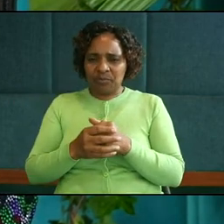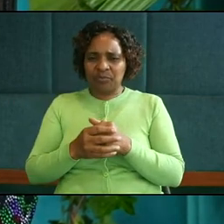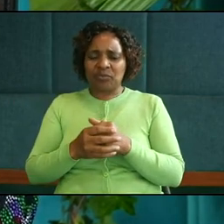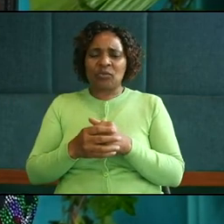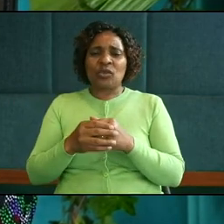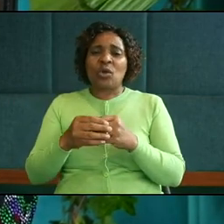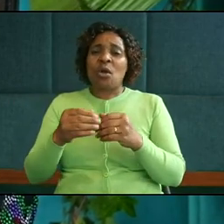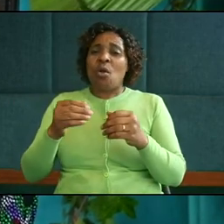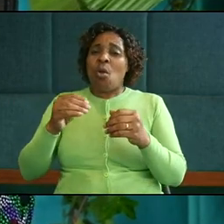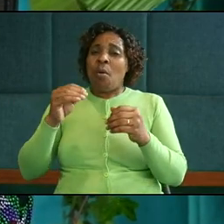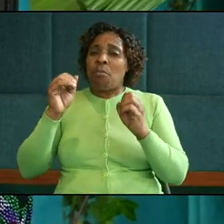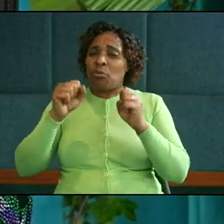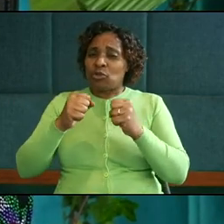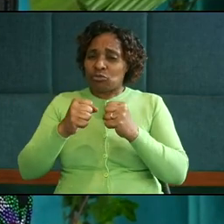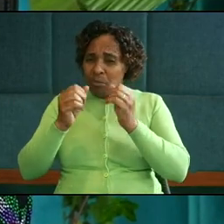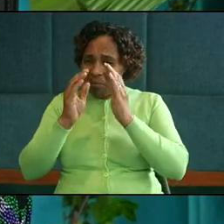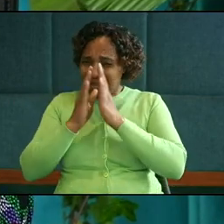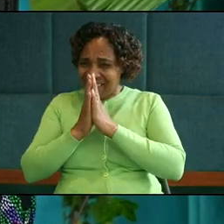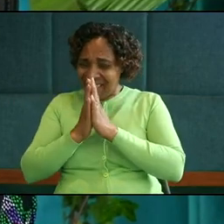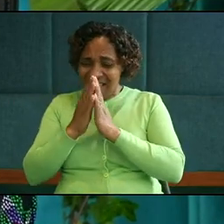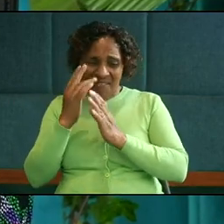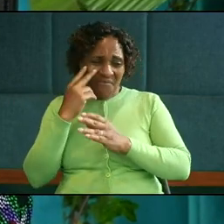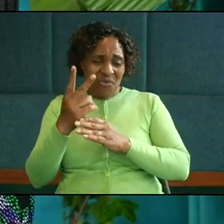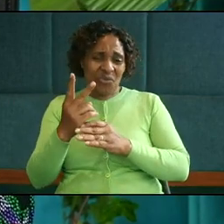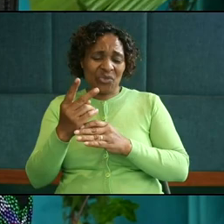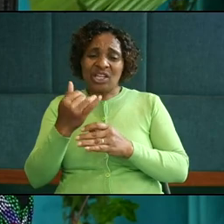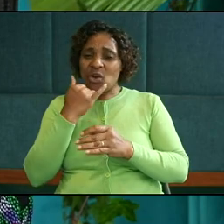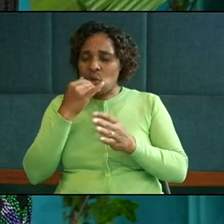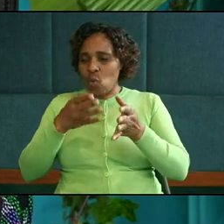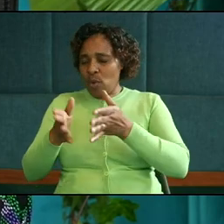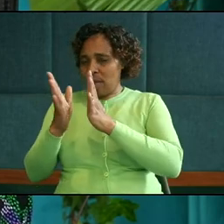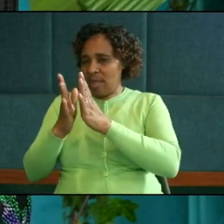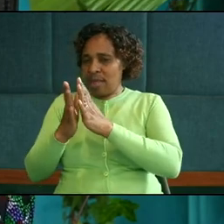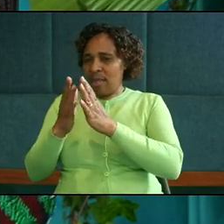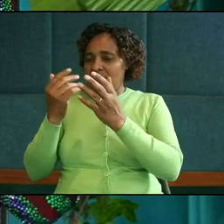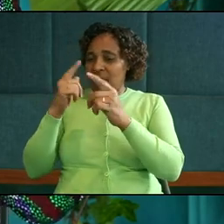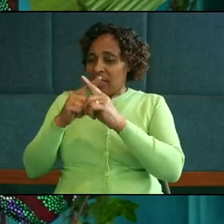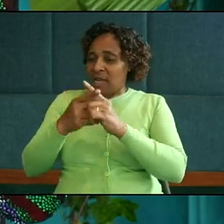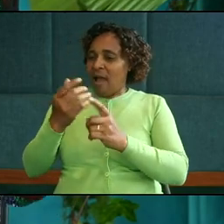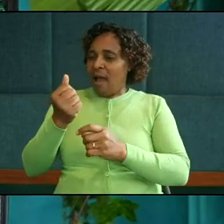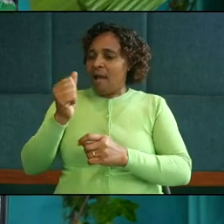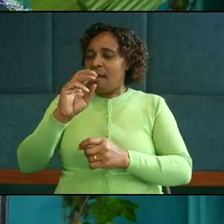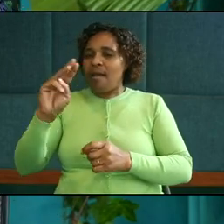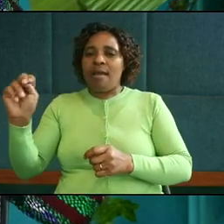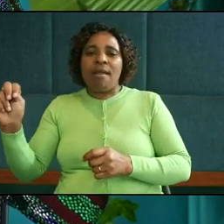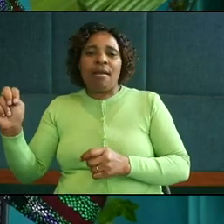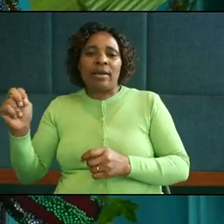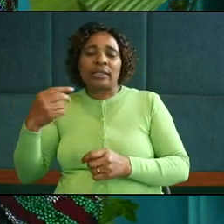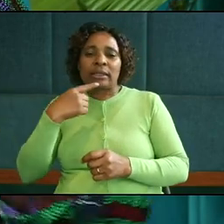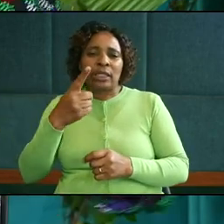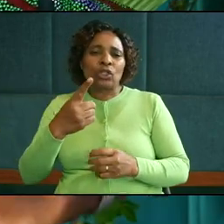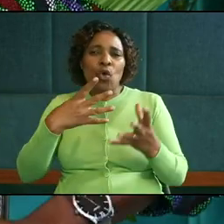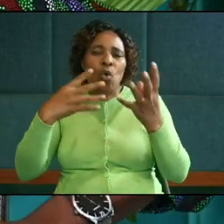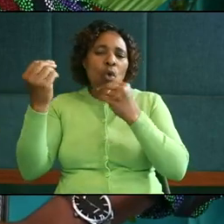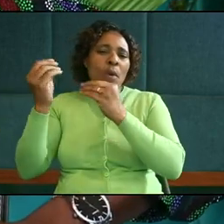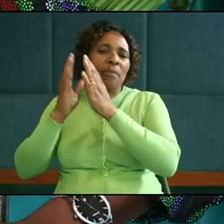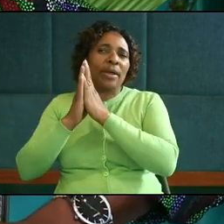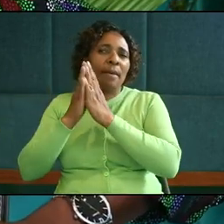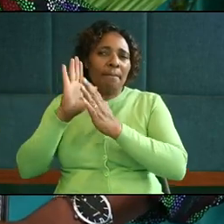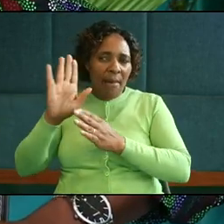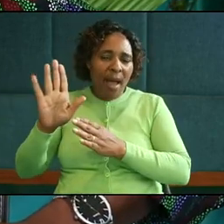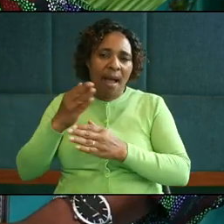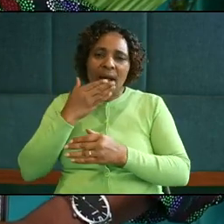view prayer in the wrong perspective. Now, Hannah is told, "Go, your prayer has been